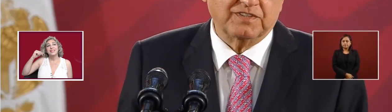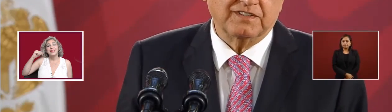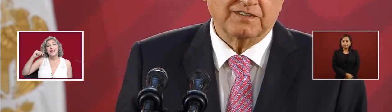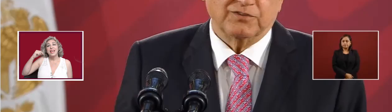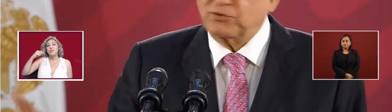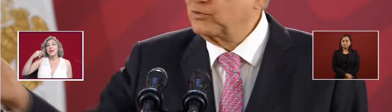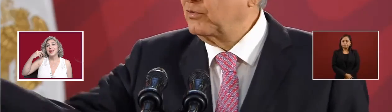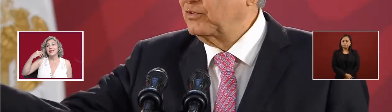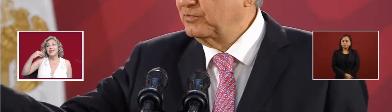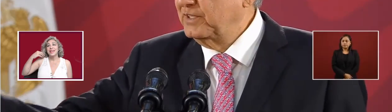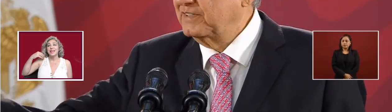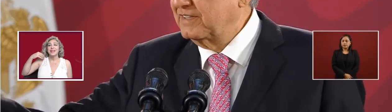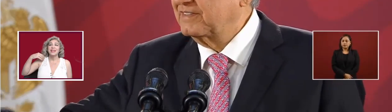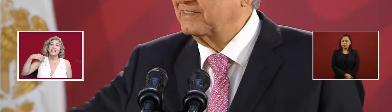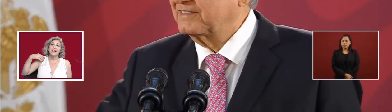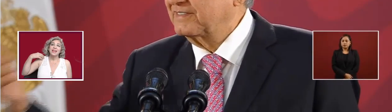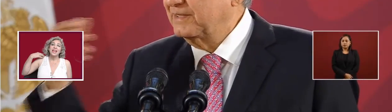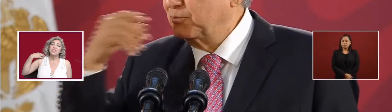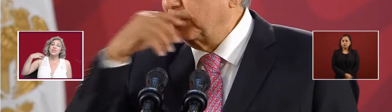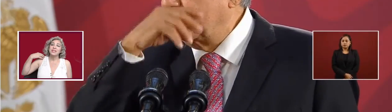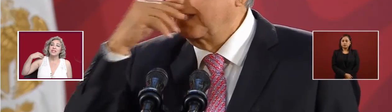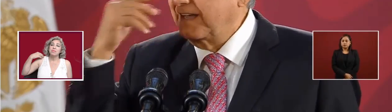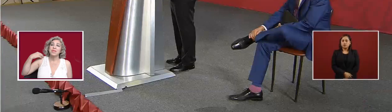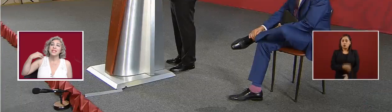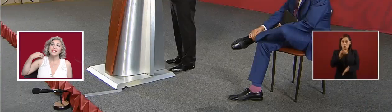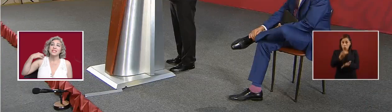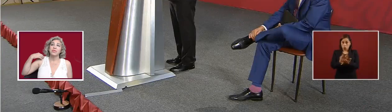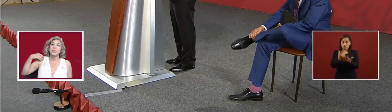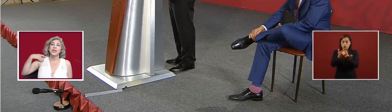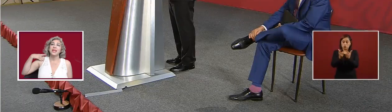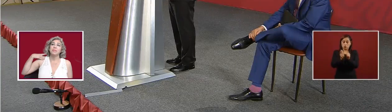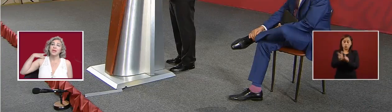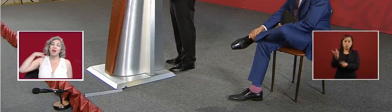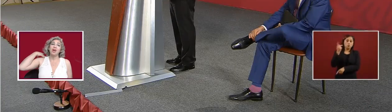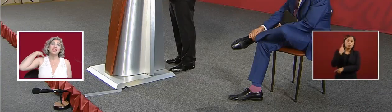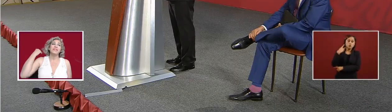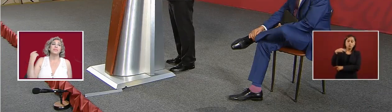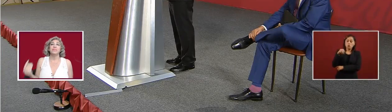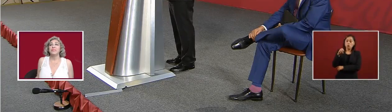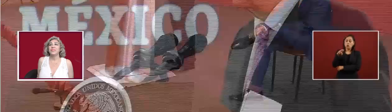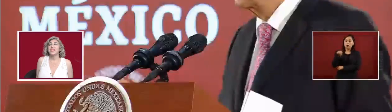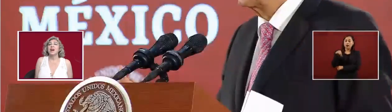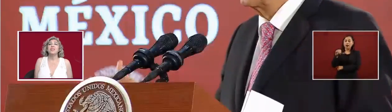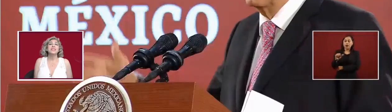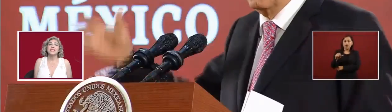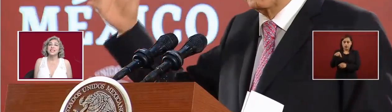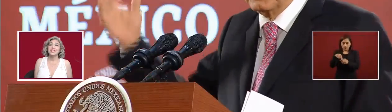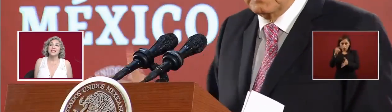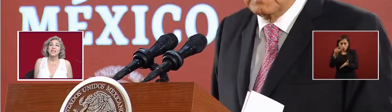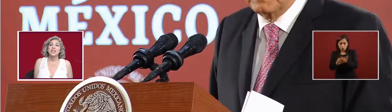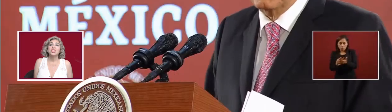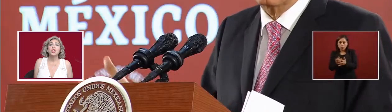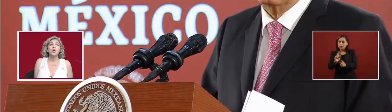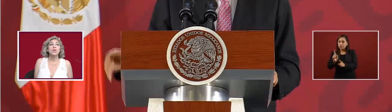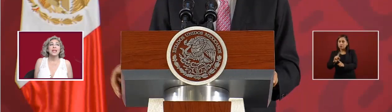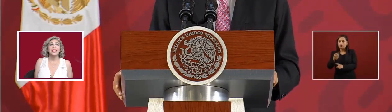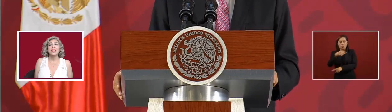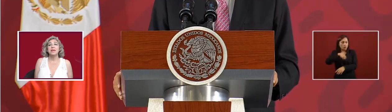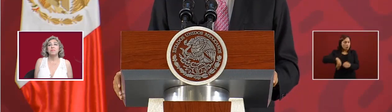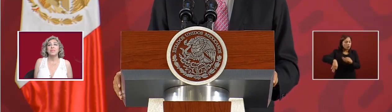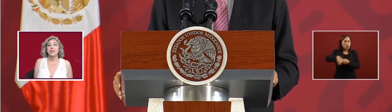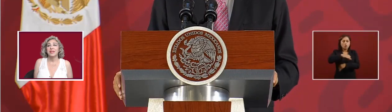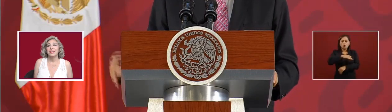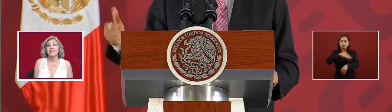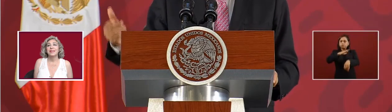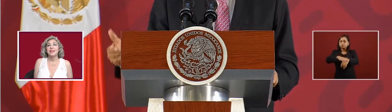and what can I say not only to the militants from Morena but all of them all the citizens don't let